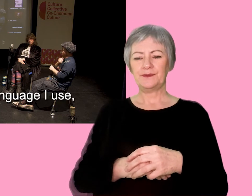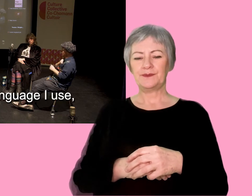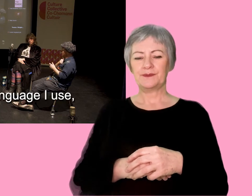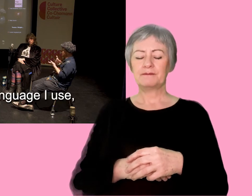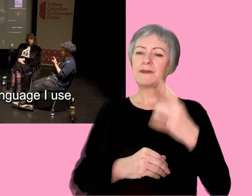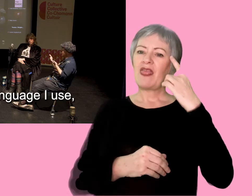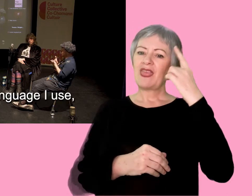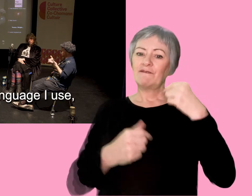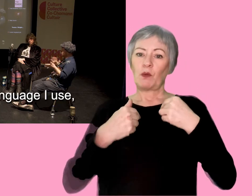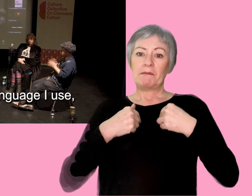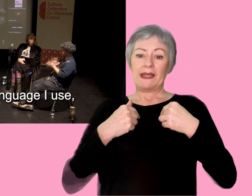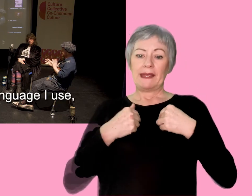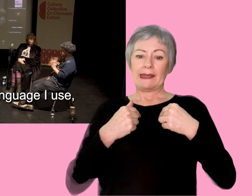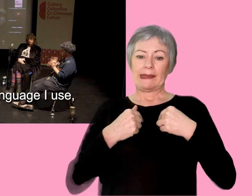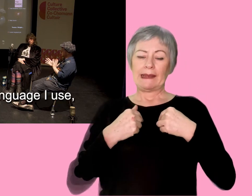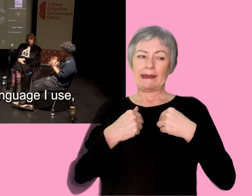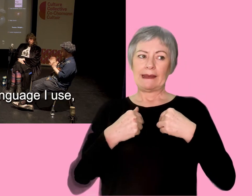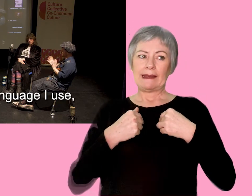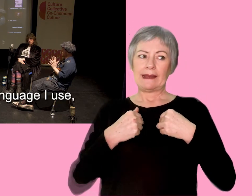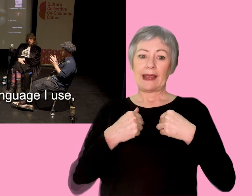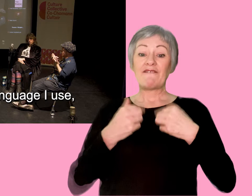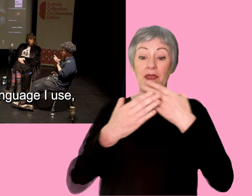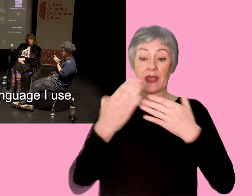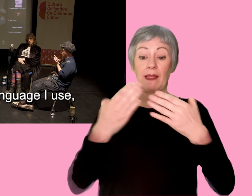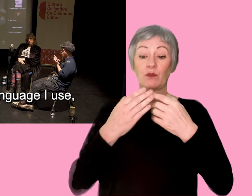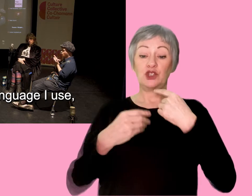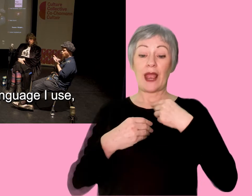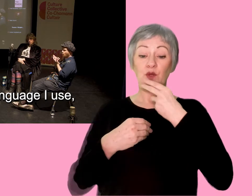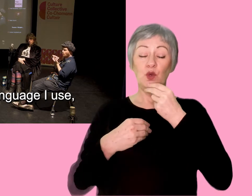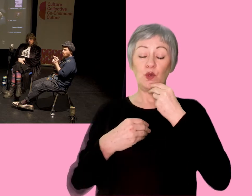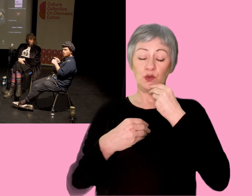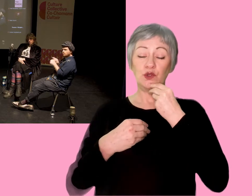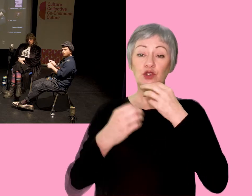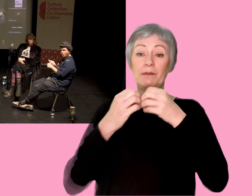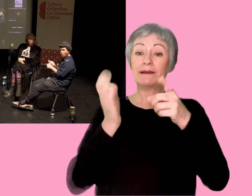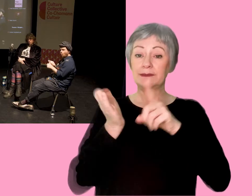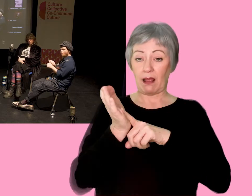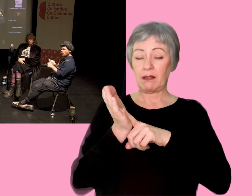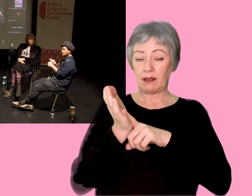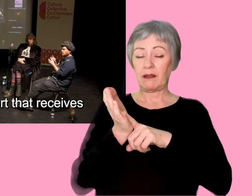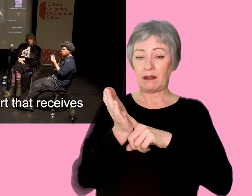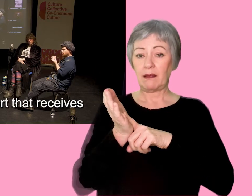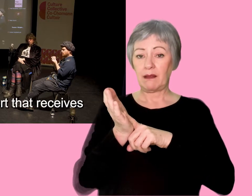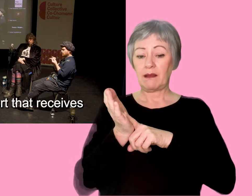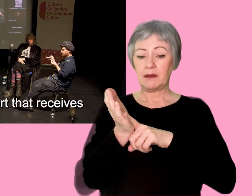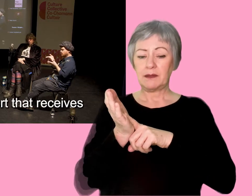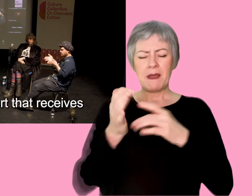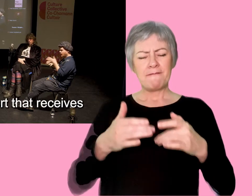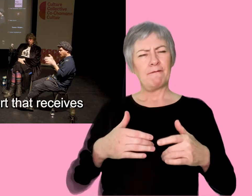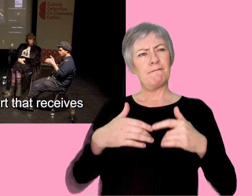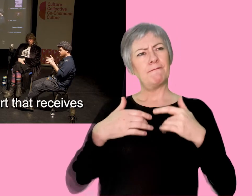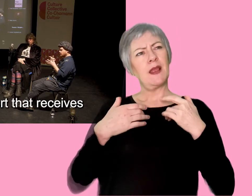I think for me, and for the language I use, being BSL, and